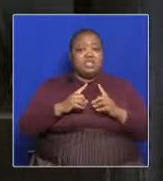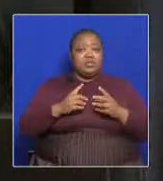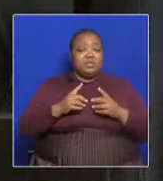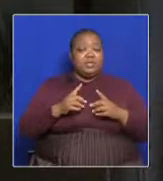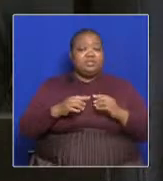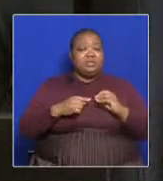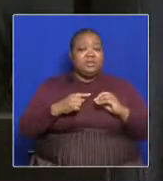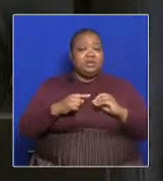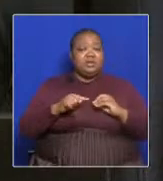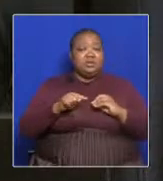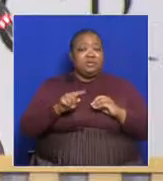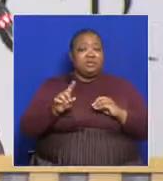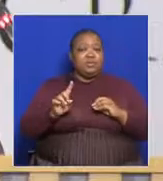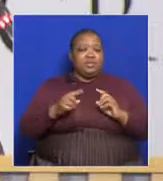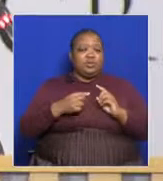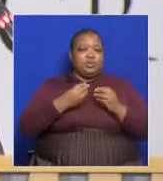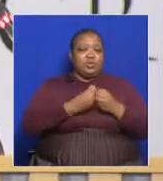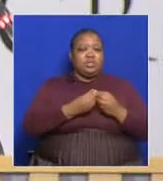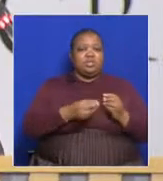Nyuswa.